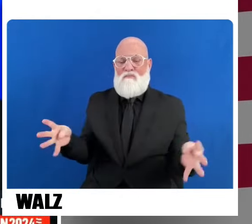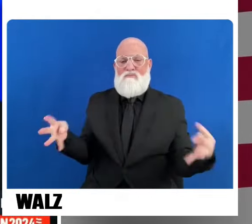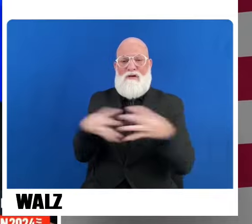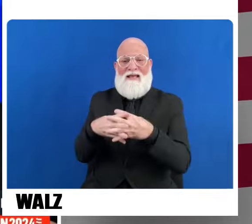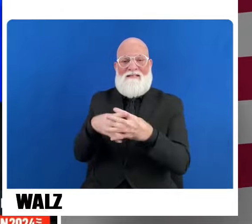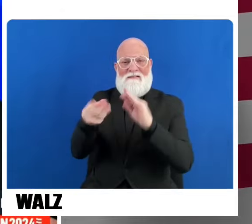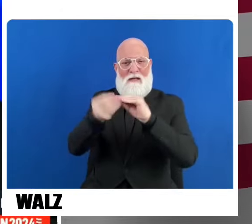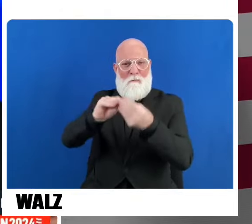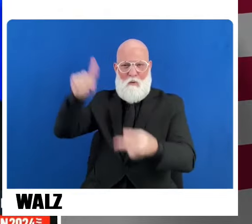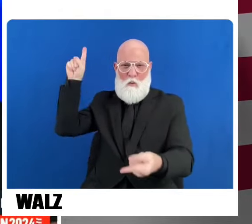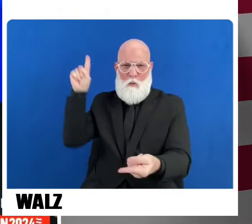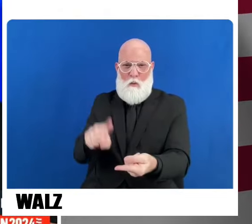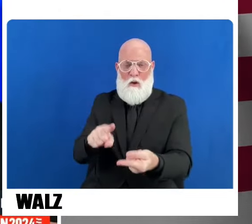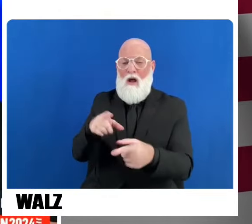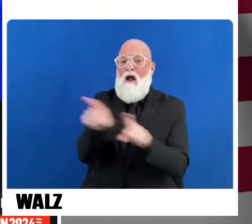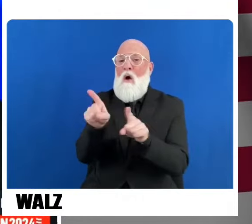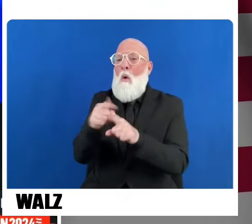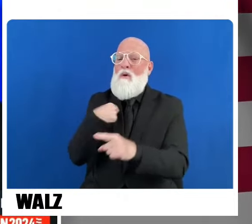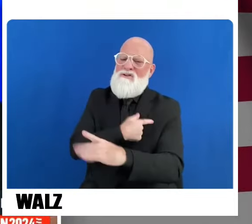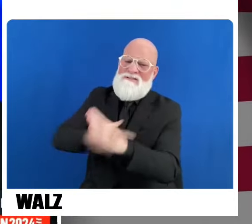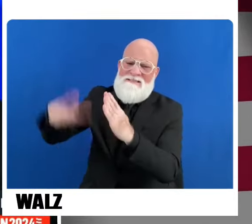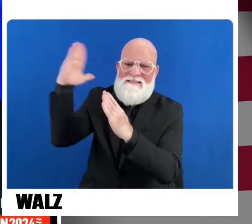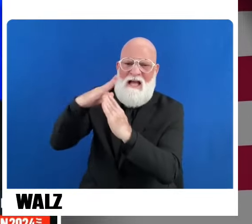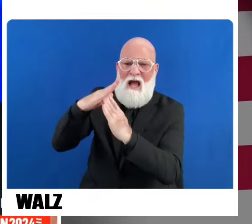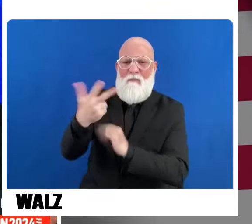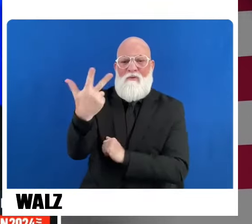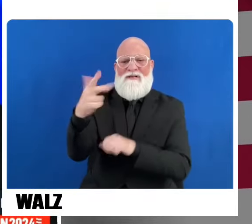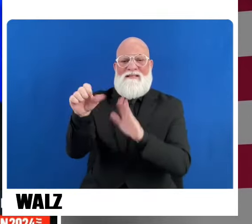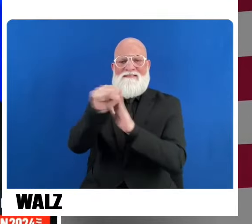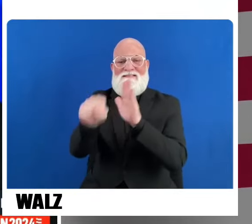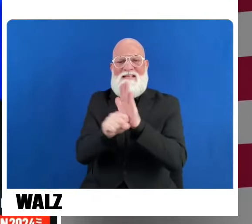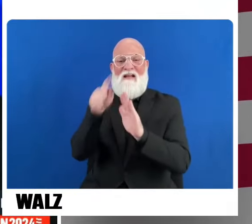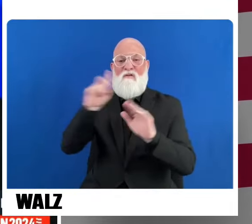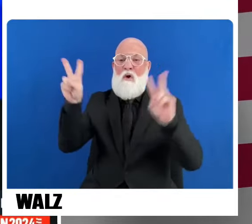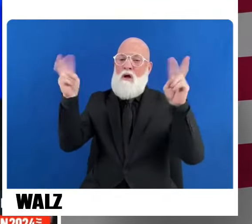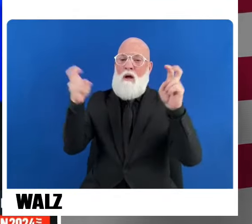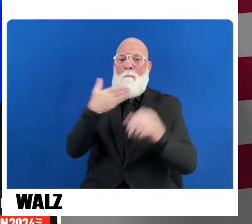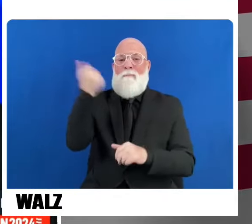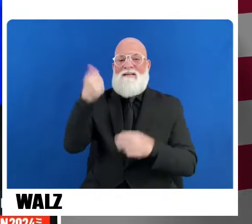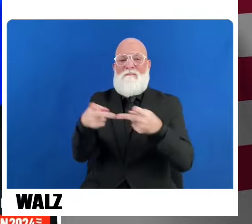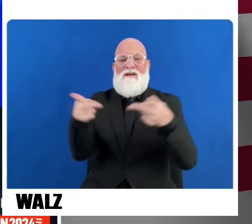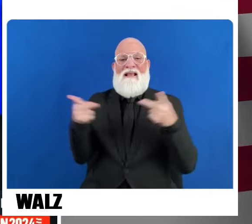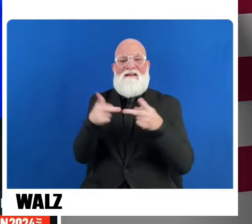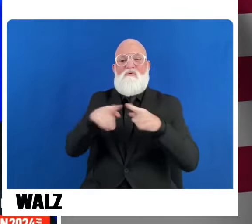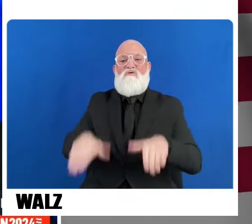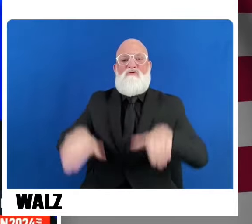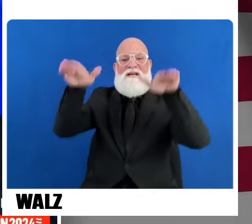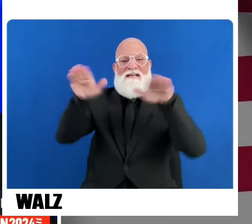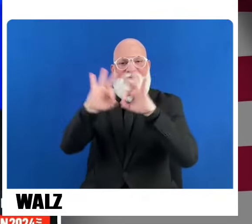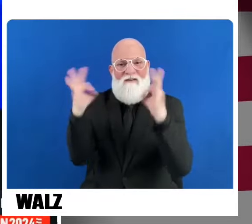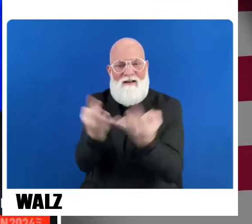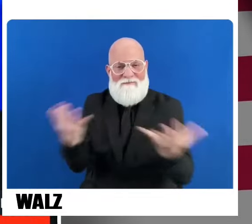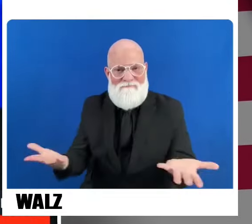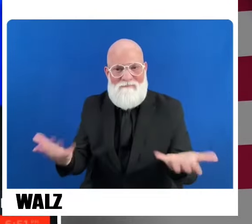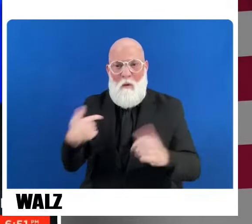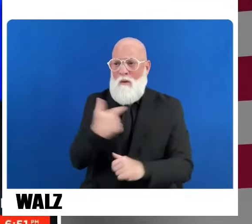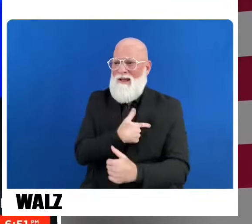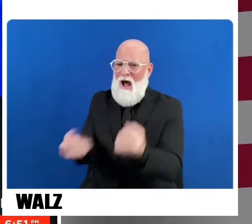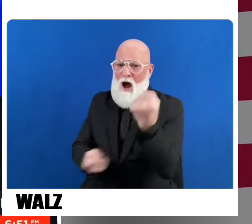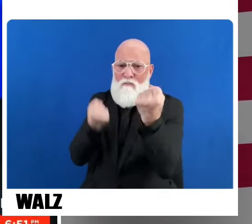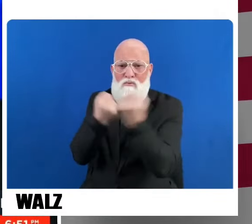state for the best place to raise children. But these two things, to try and say that we're pro-children, but we don't like this, or you